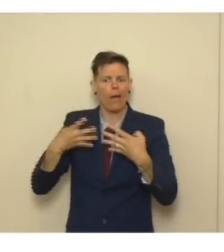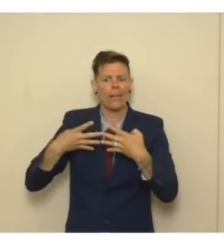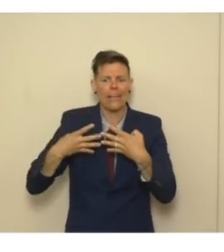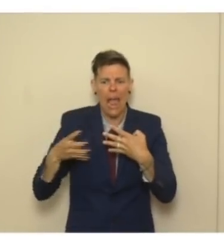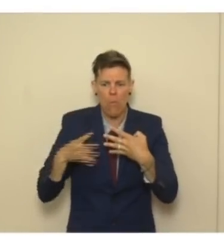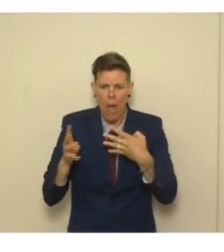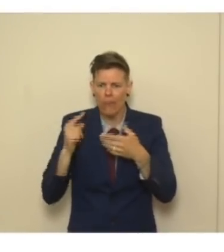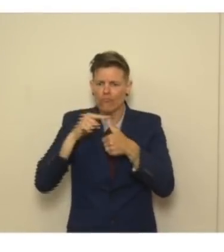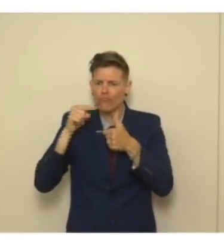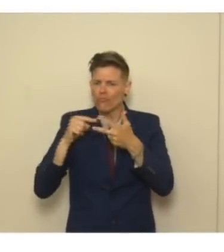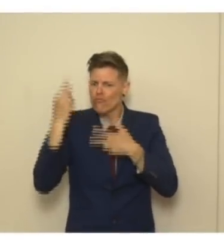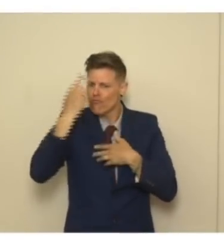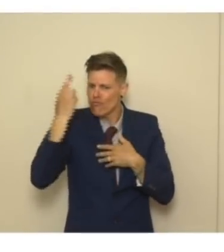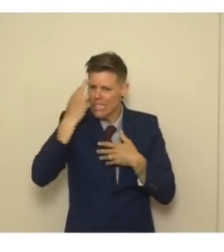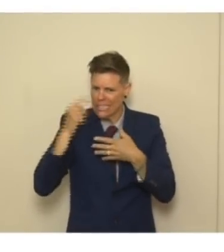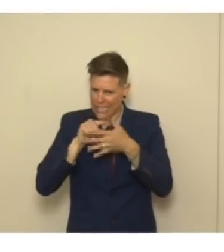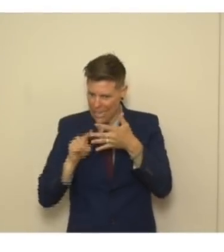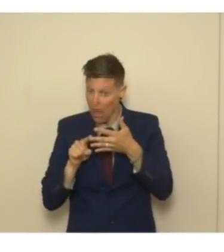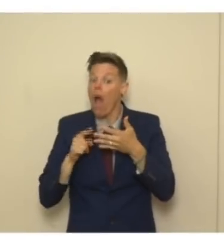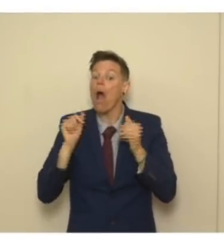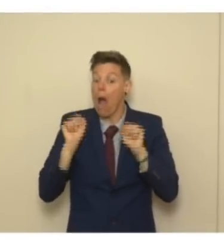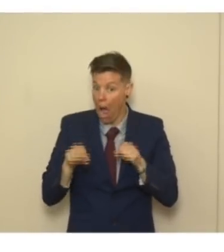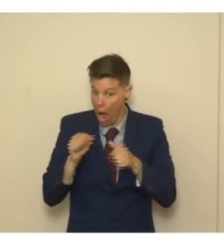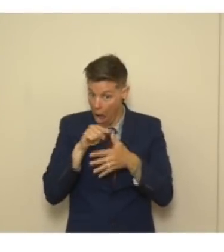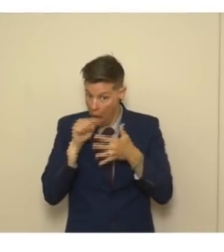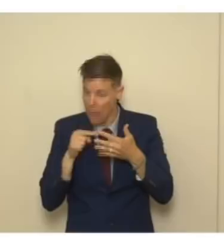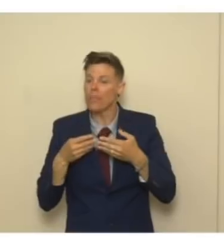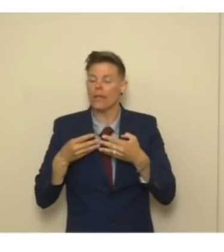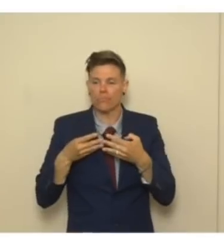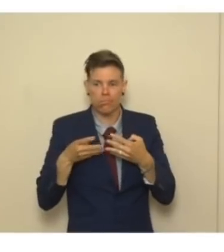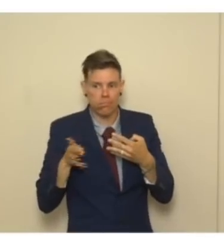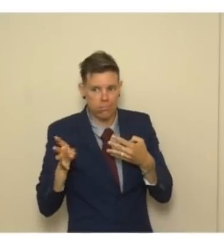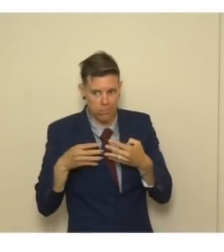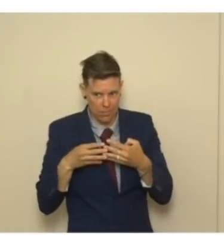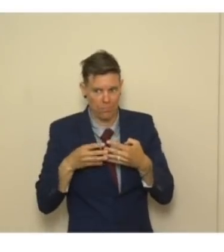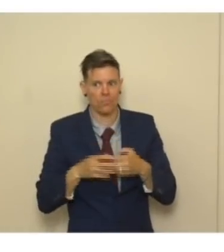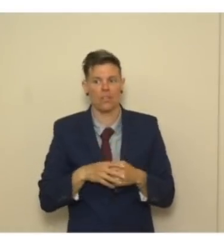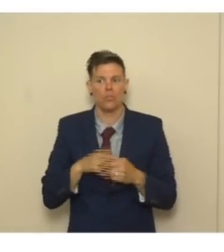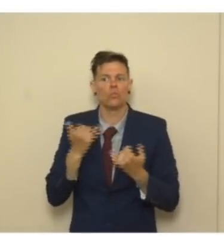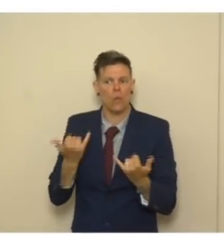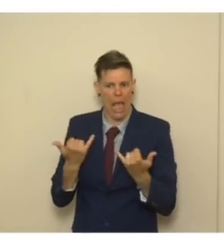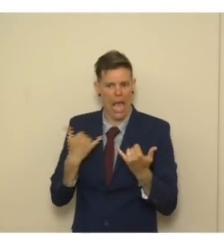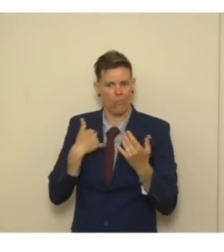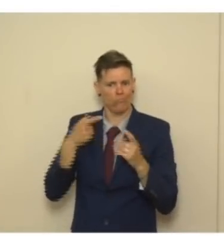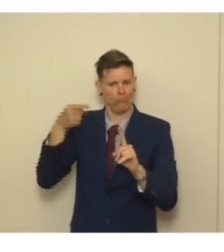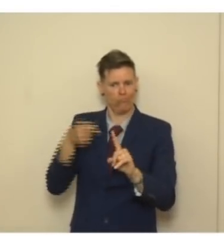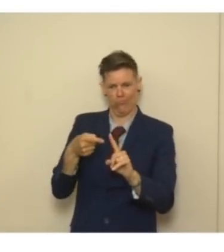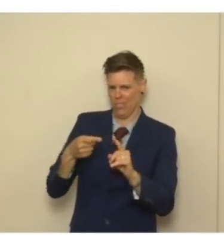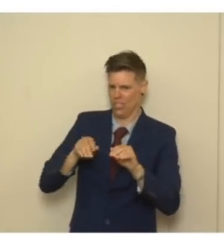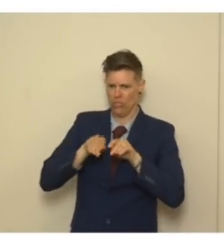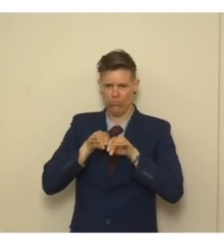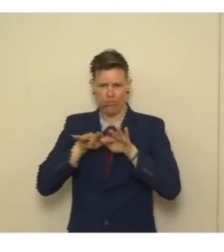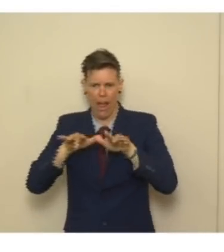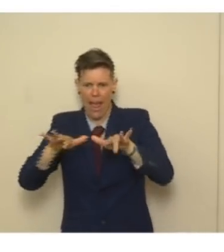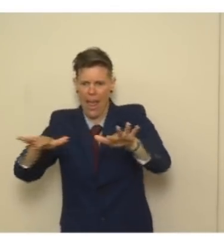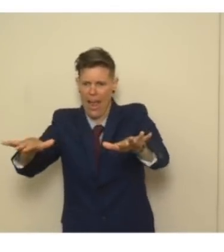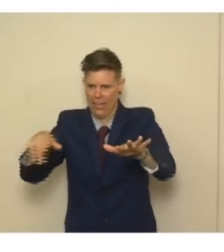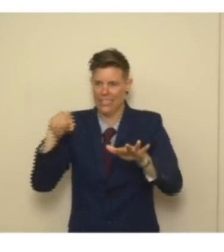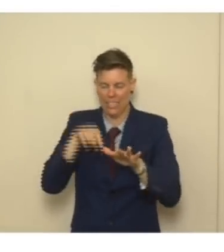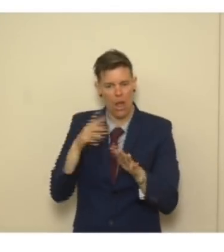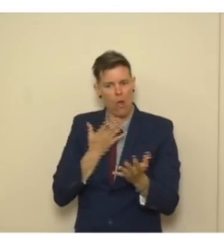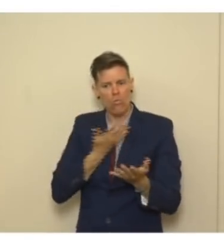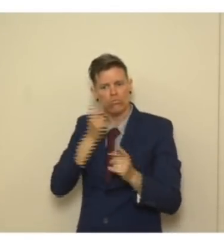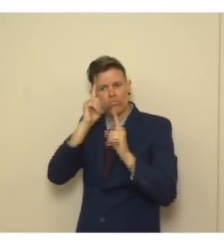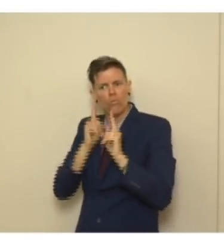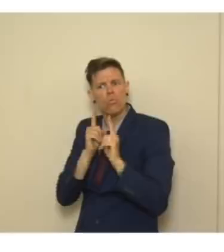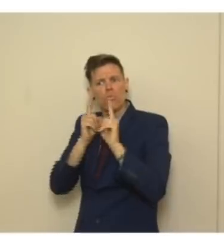categories. I'm going to talk quite a bit about spread today, but you can see we're now above target. We changed the way we were measuring it to make it more